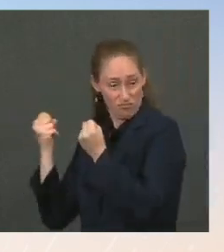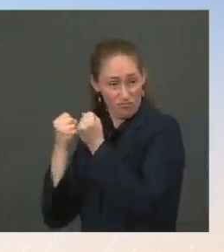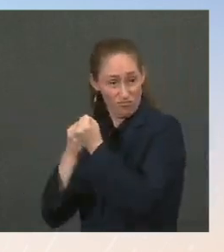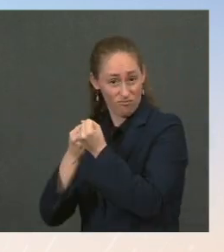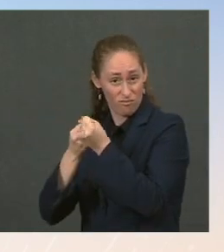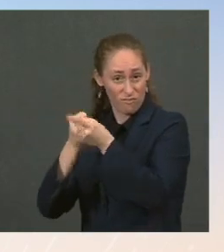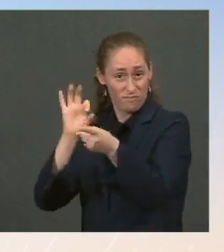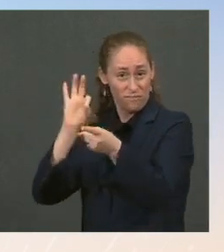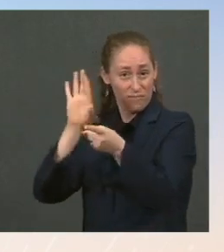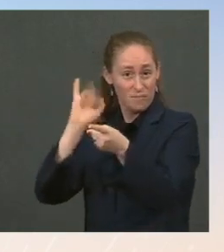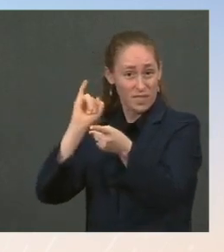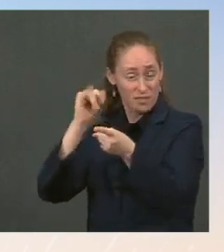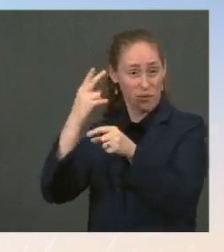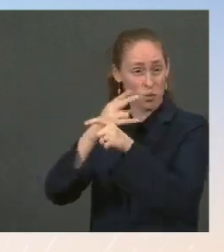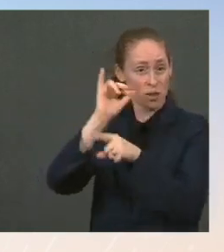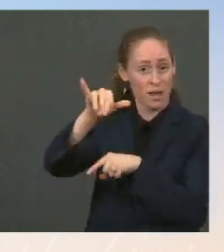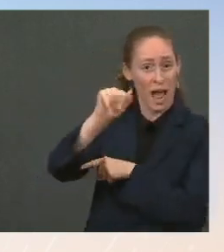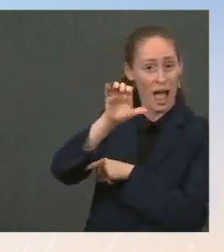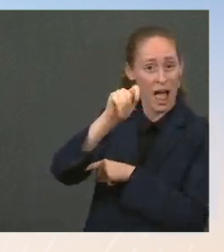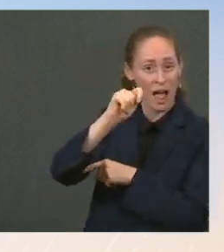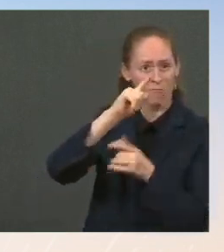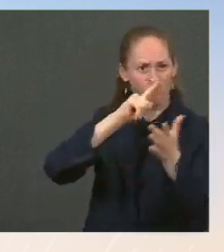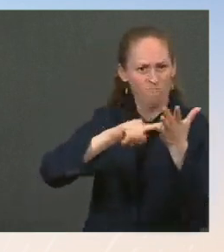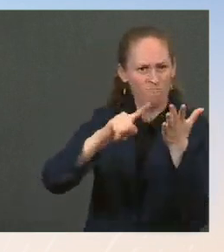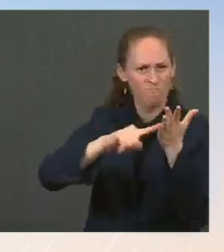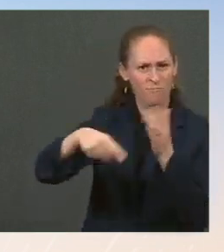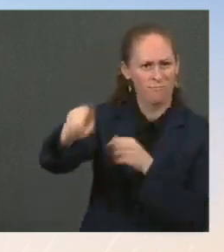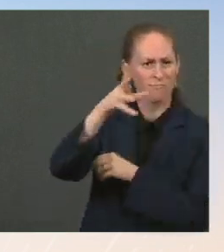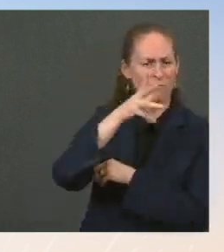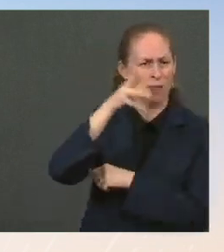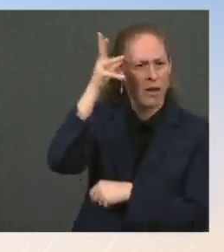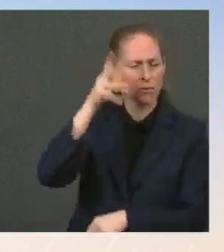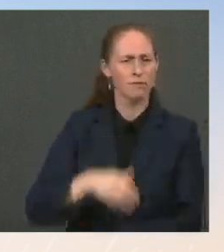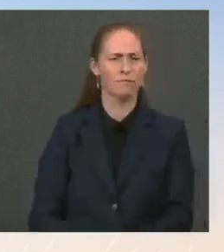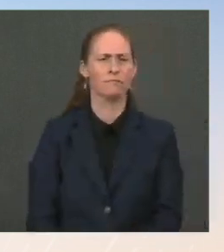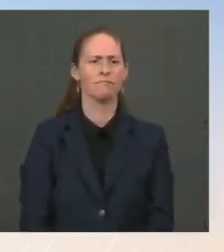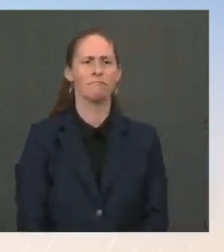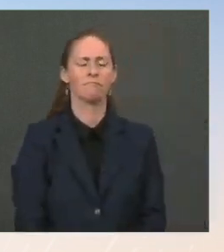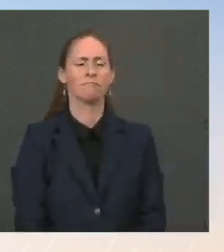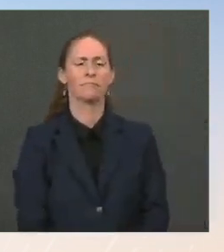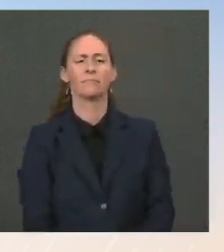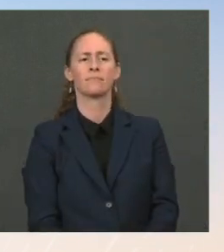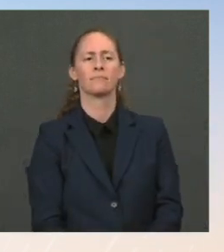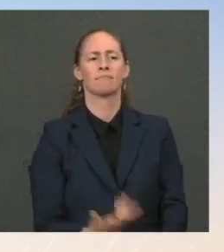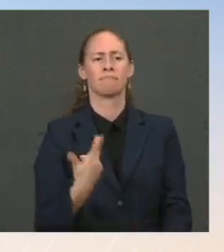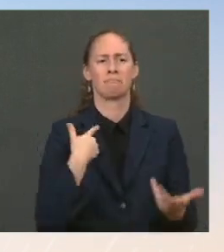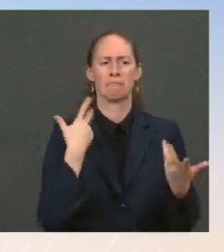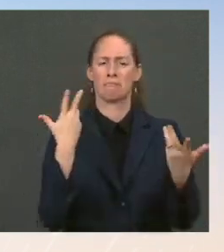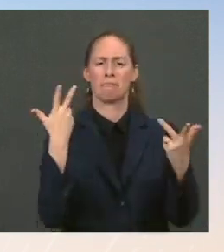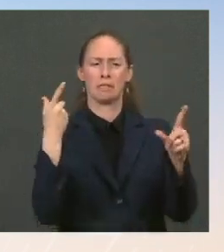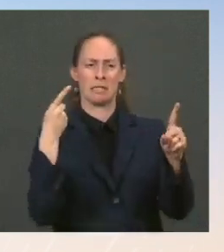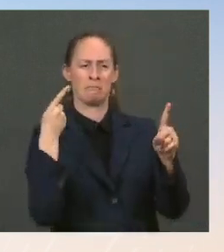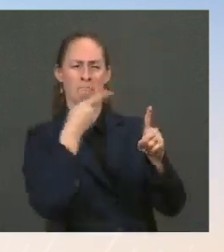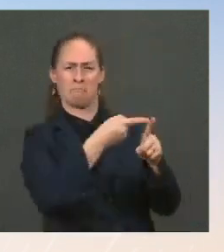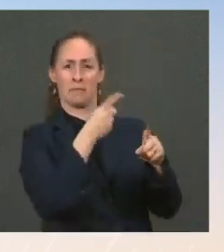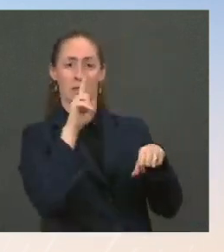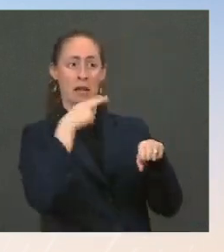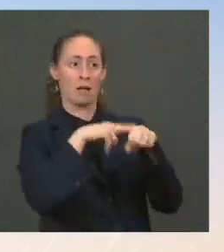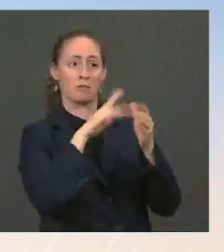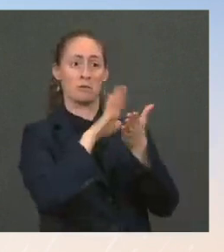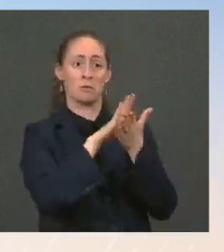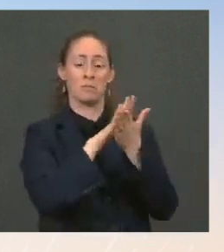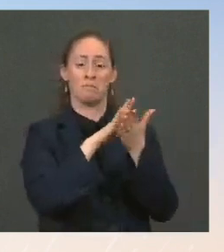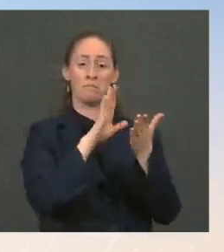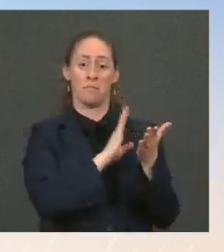to surveil these parents if that is what they decide? I don't speak on behalf of the National School Board Association. I speak on behalf of this government. The